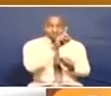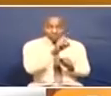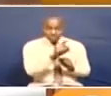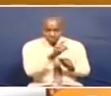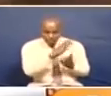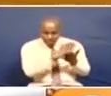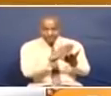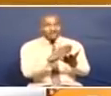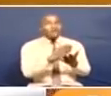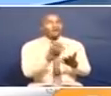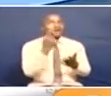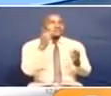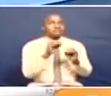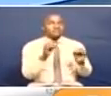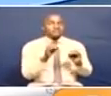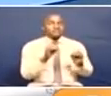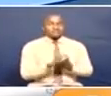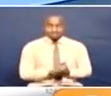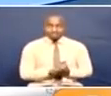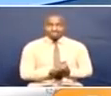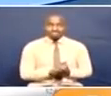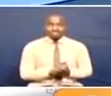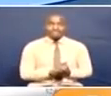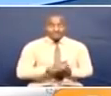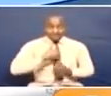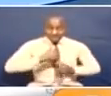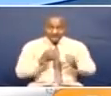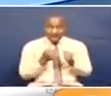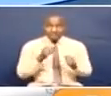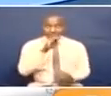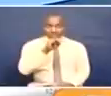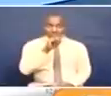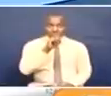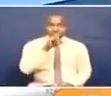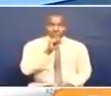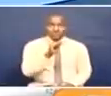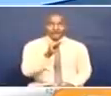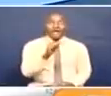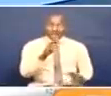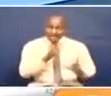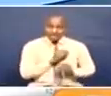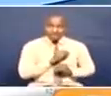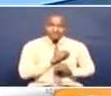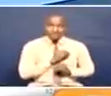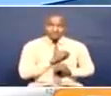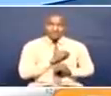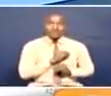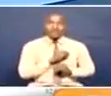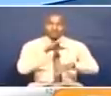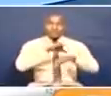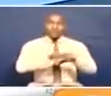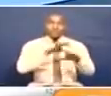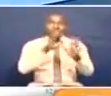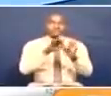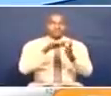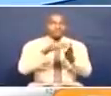nobody understood. Okay. I'm so happy that Mutula has acknowledged on national live TV that we got more votes. I never